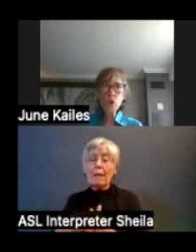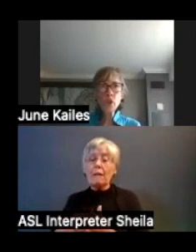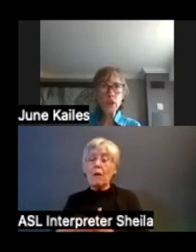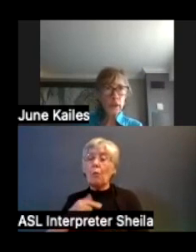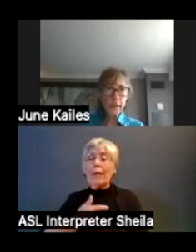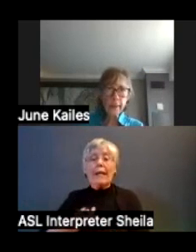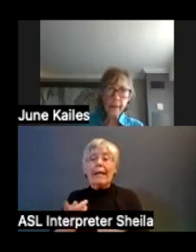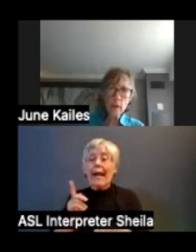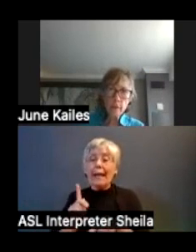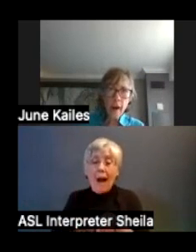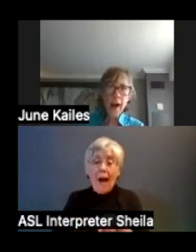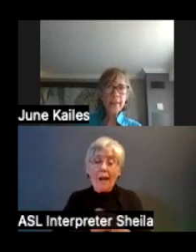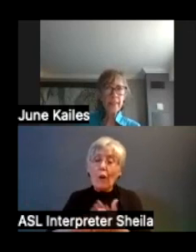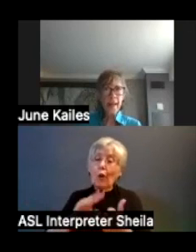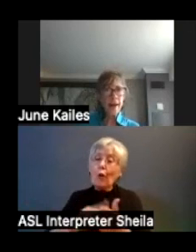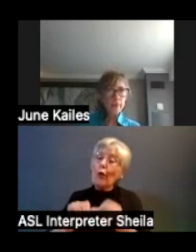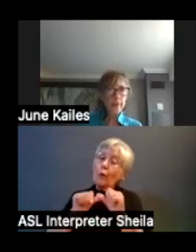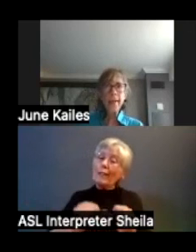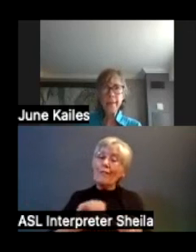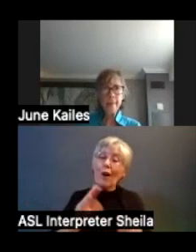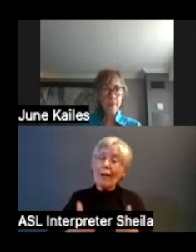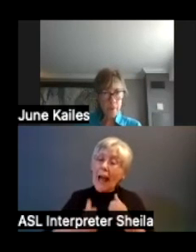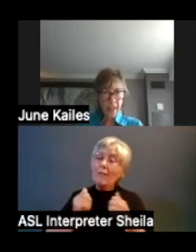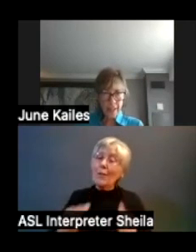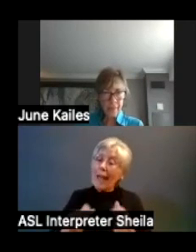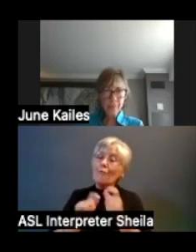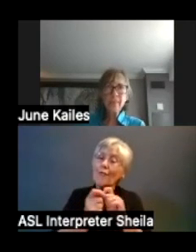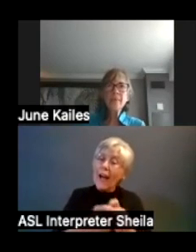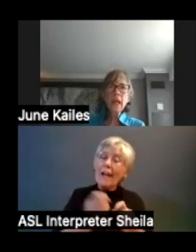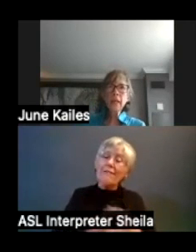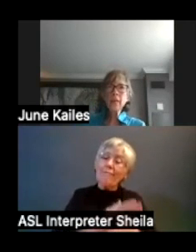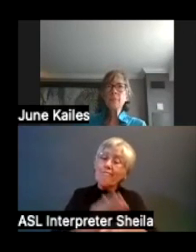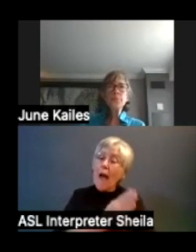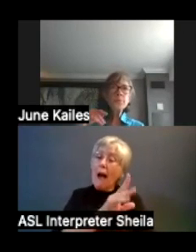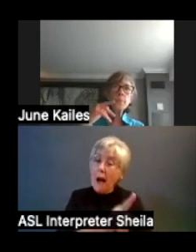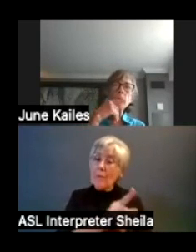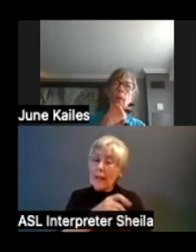lifelong learners that can revise and update information.